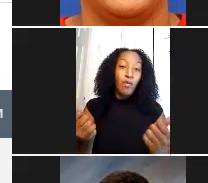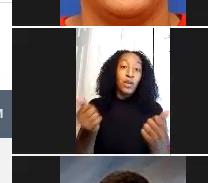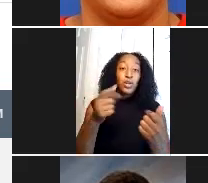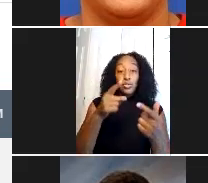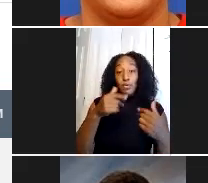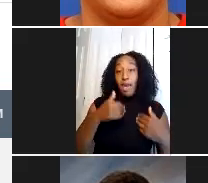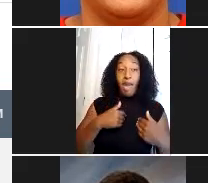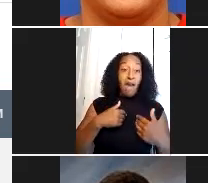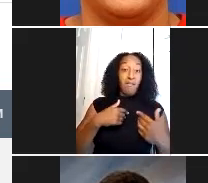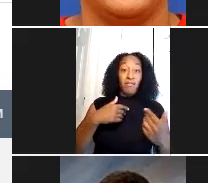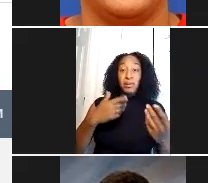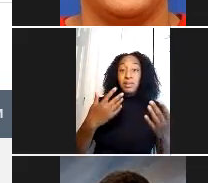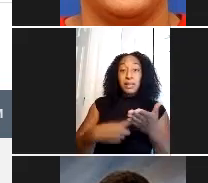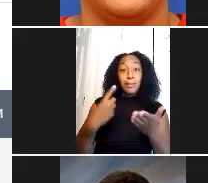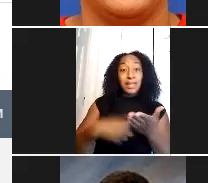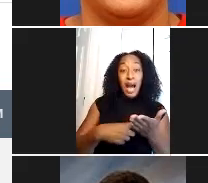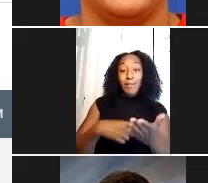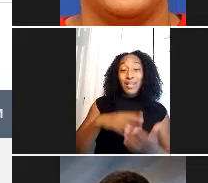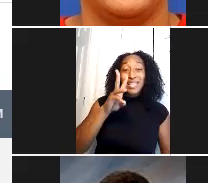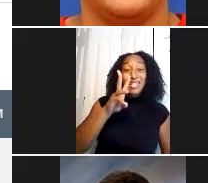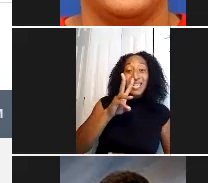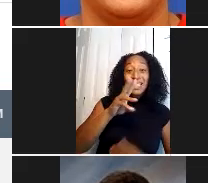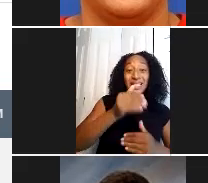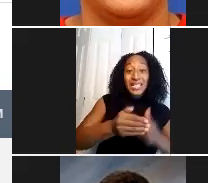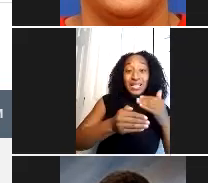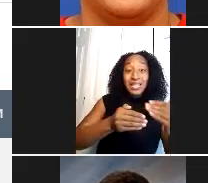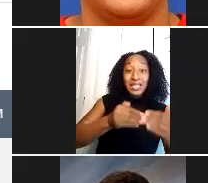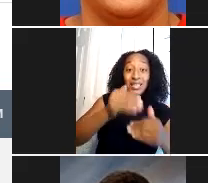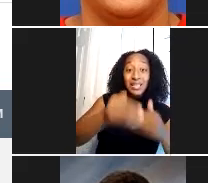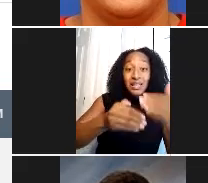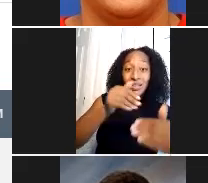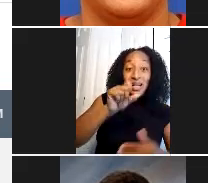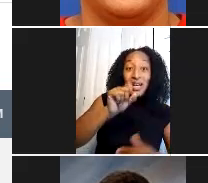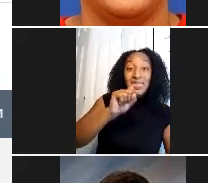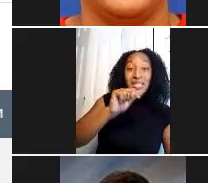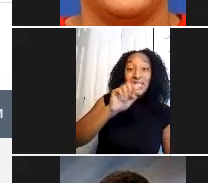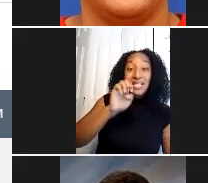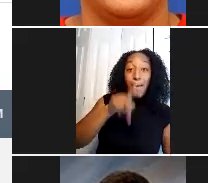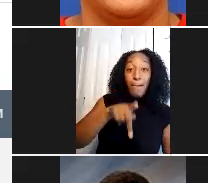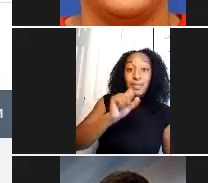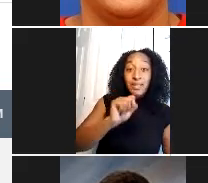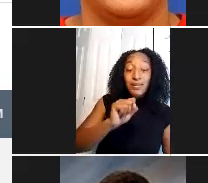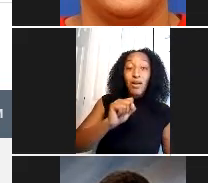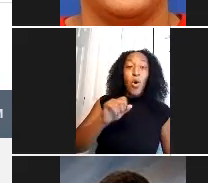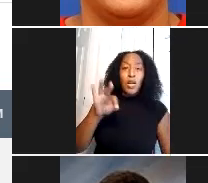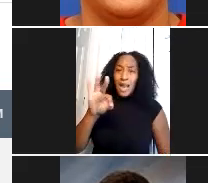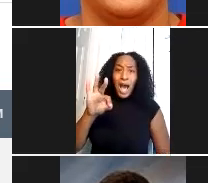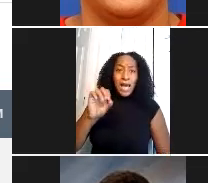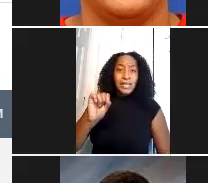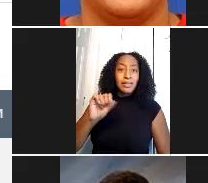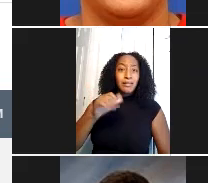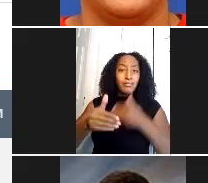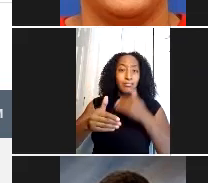as long as within those steps, they're following an orderly way of doing things that can be verified